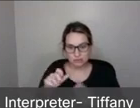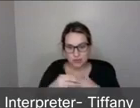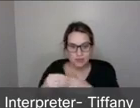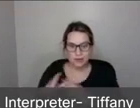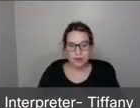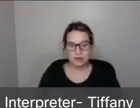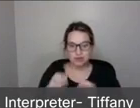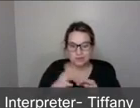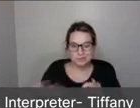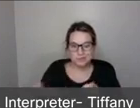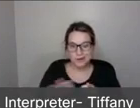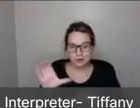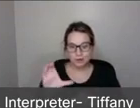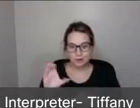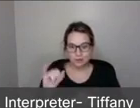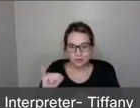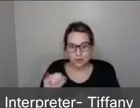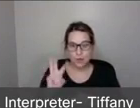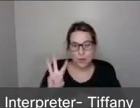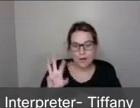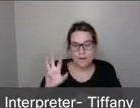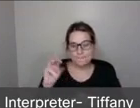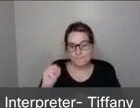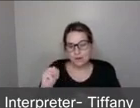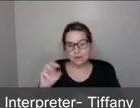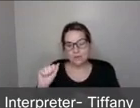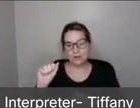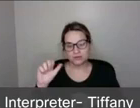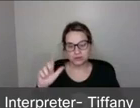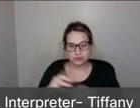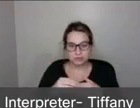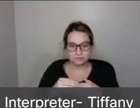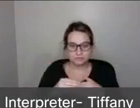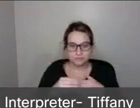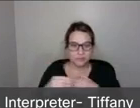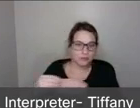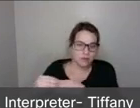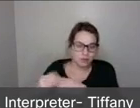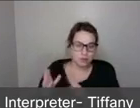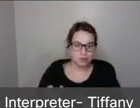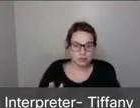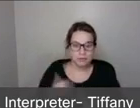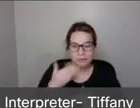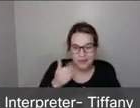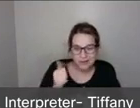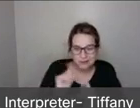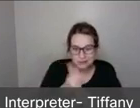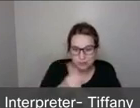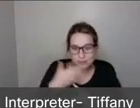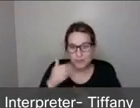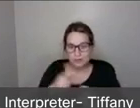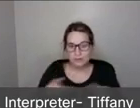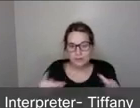of interest, the White Mountain Apache leadership is in the best situation, the best place to